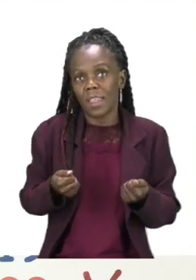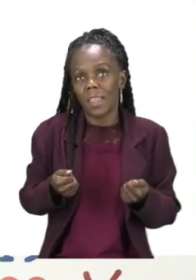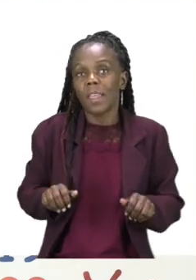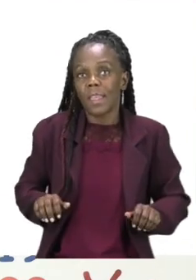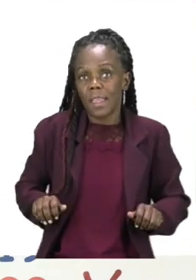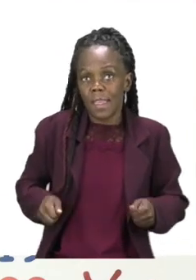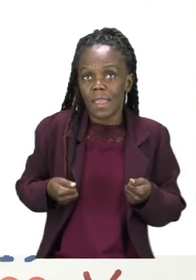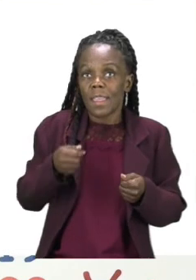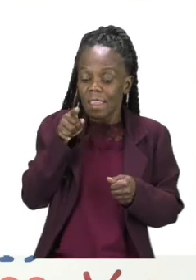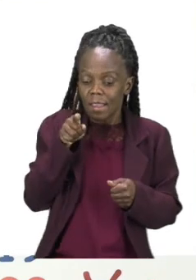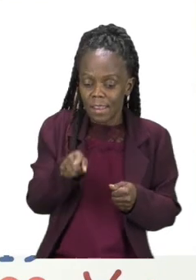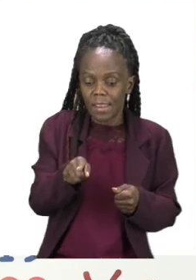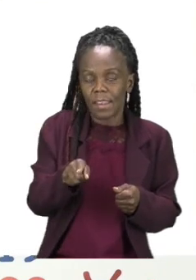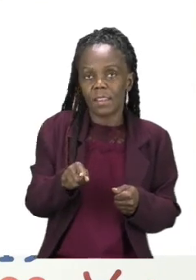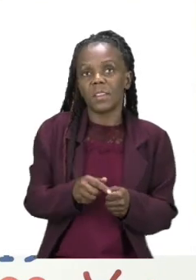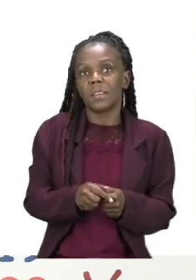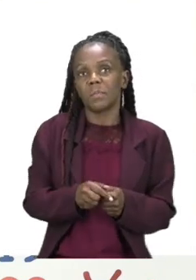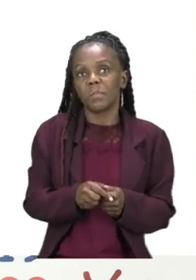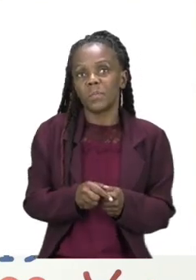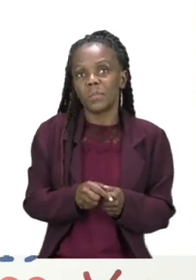say he.